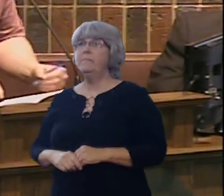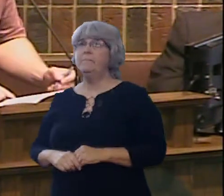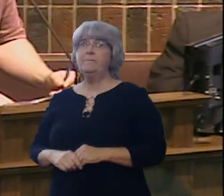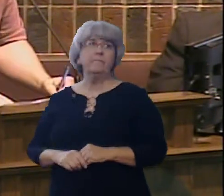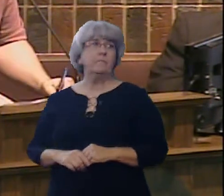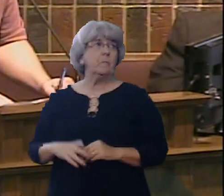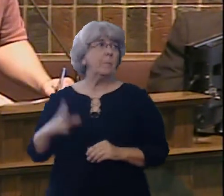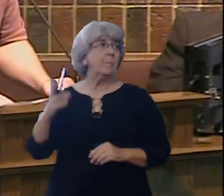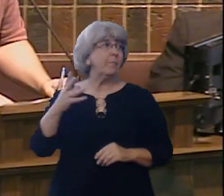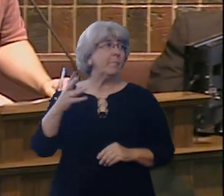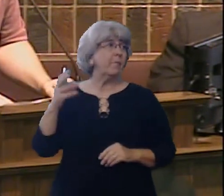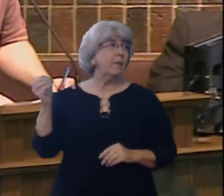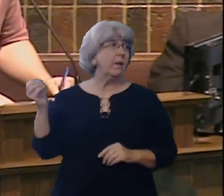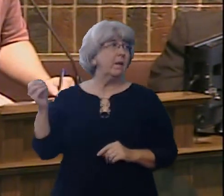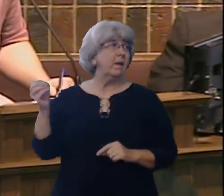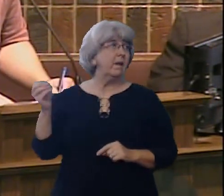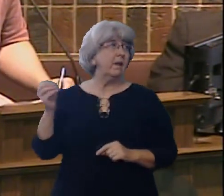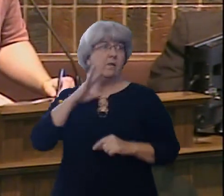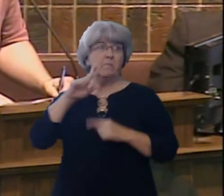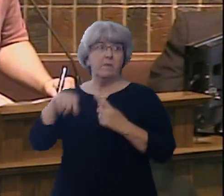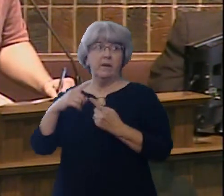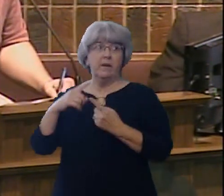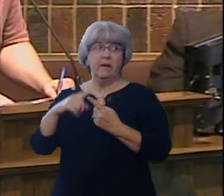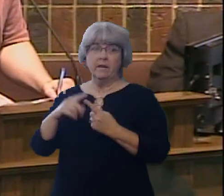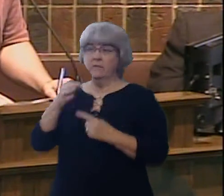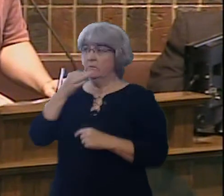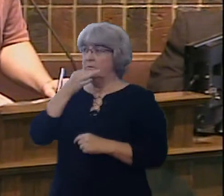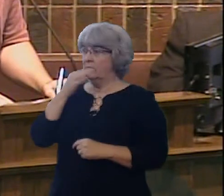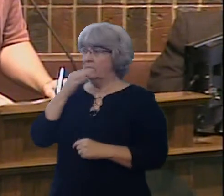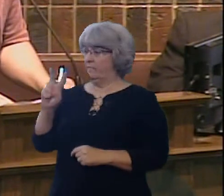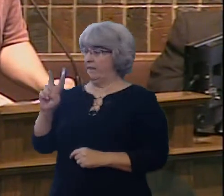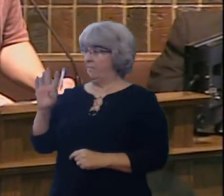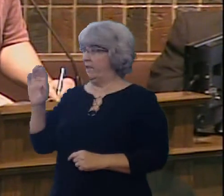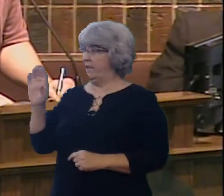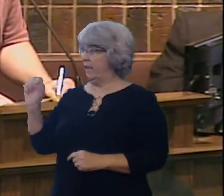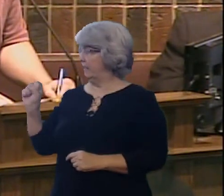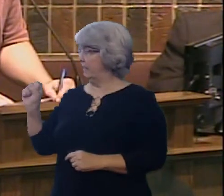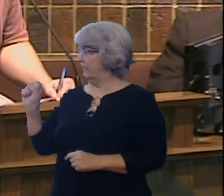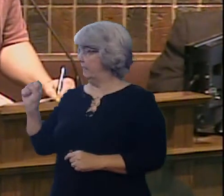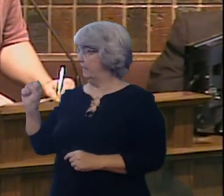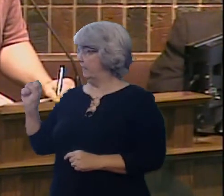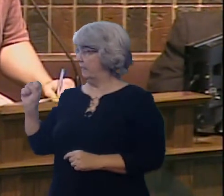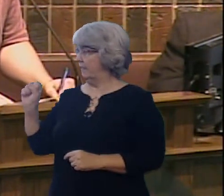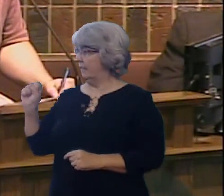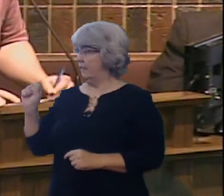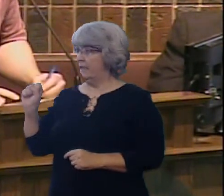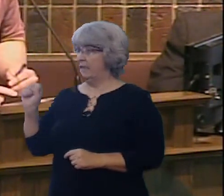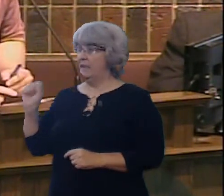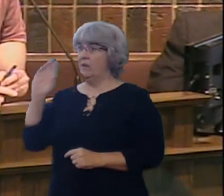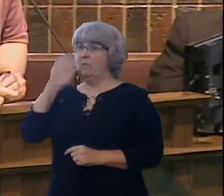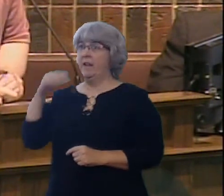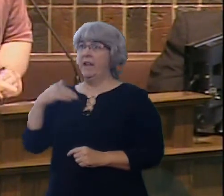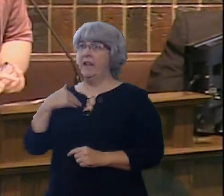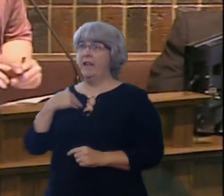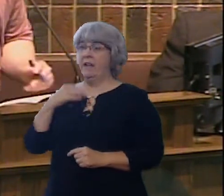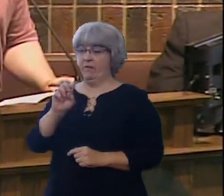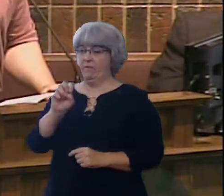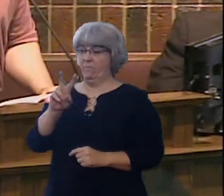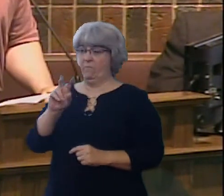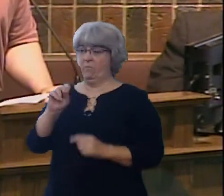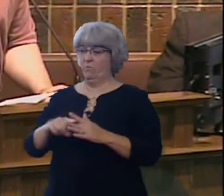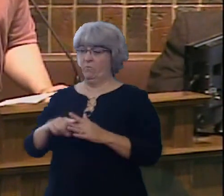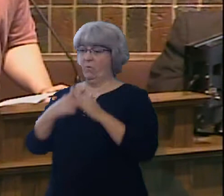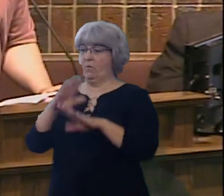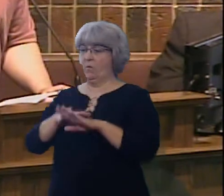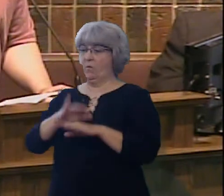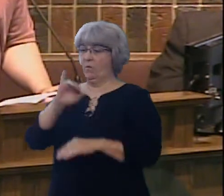about our VBS is coming up. We're going to have a VBS kickoff Devo June 10th.